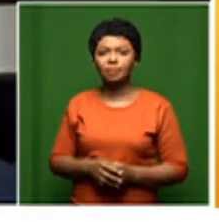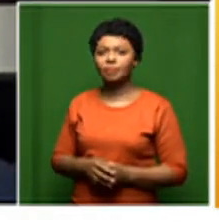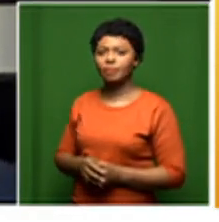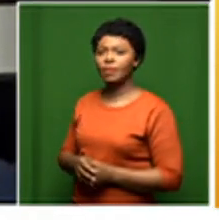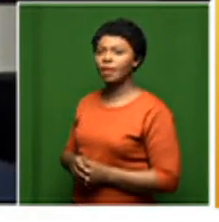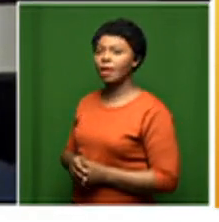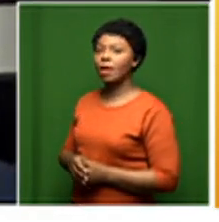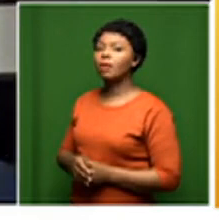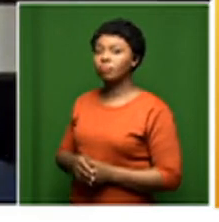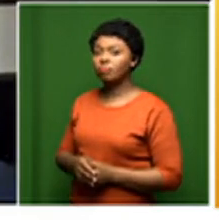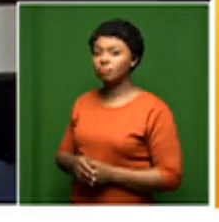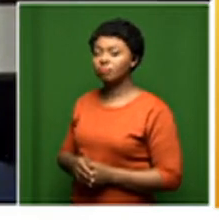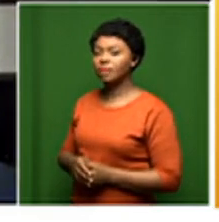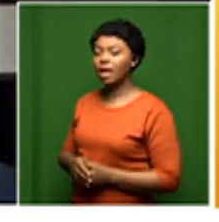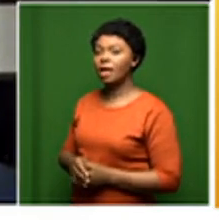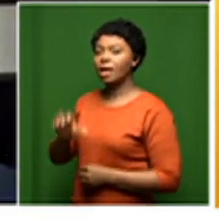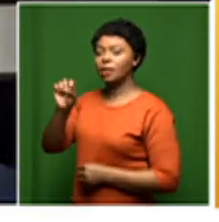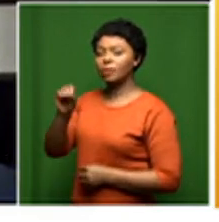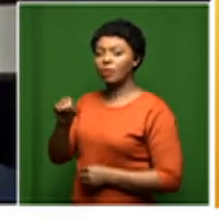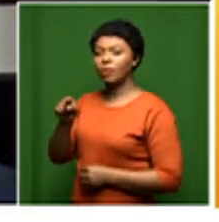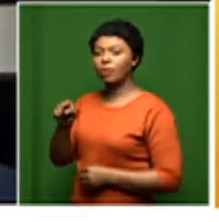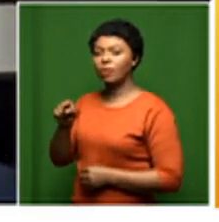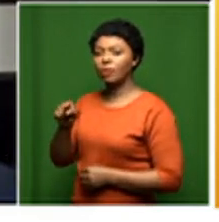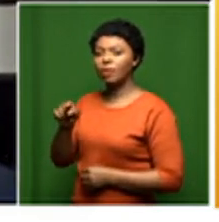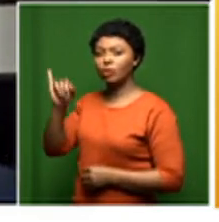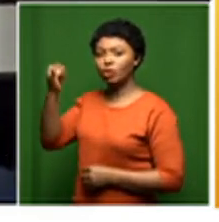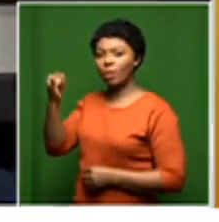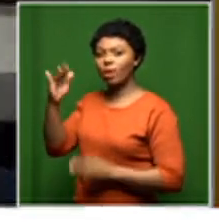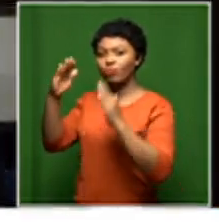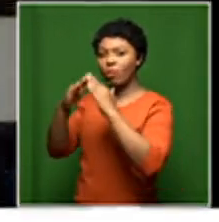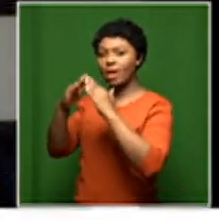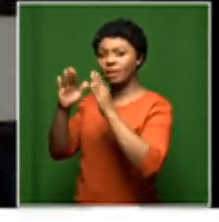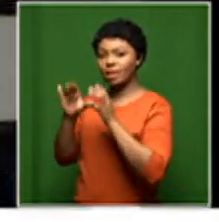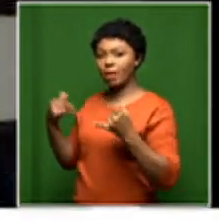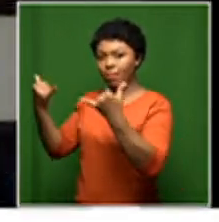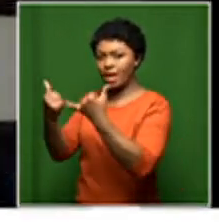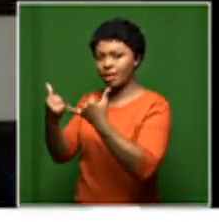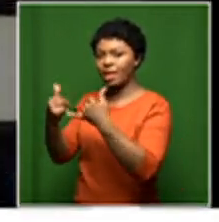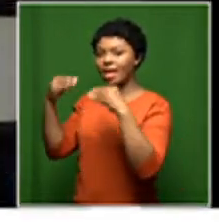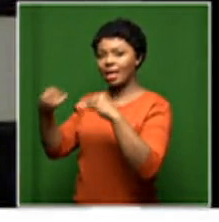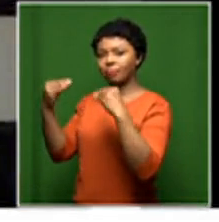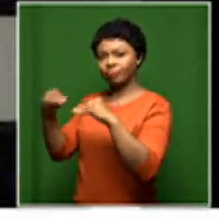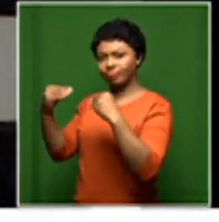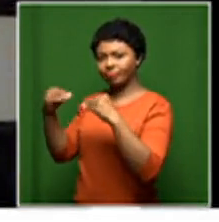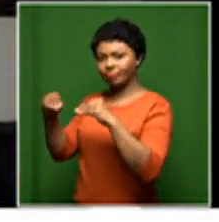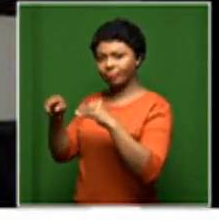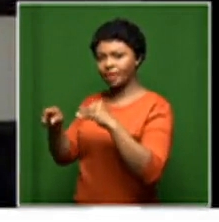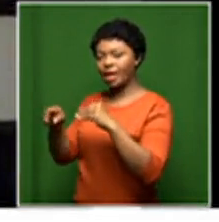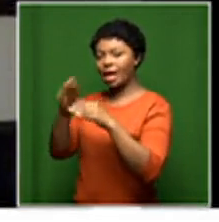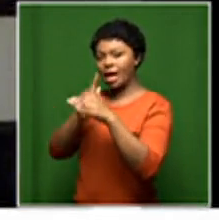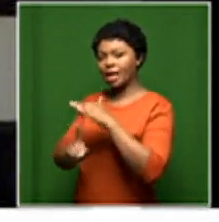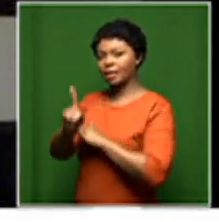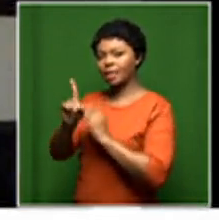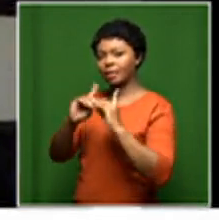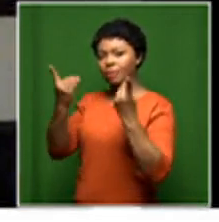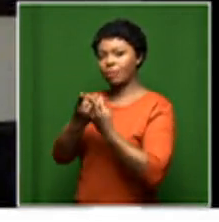Good. Thanks. So within the Joburg Property Company, which is an entity underneath the Department of